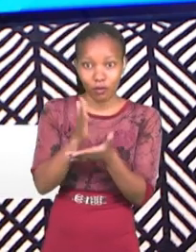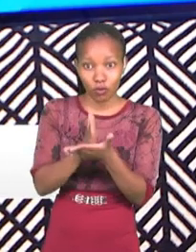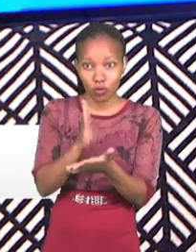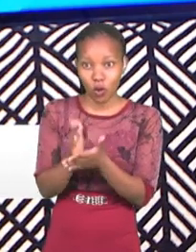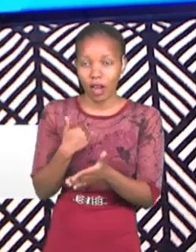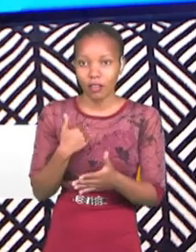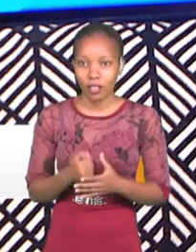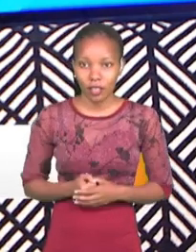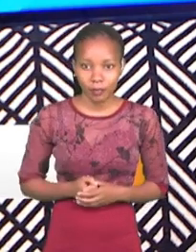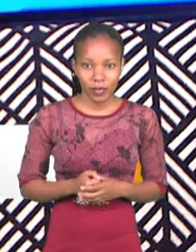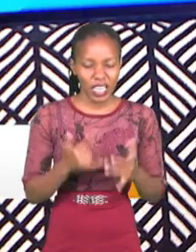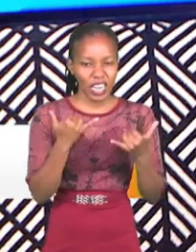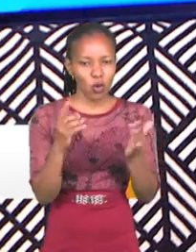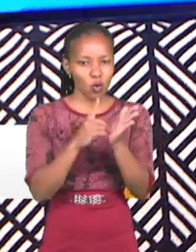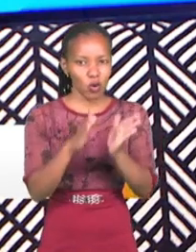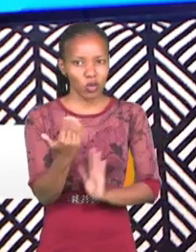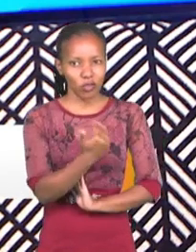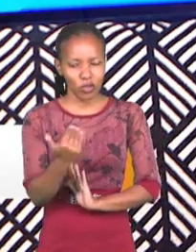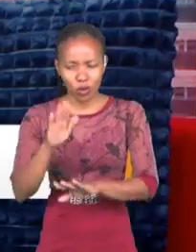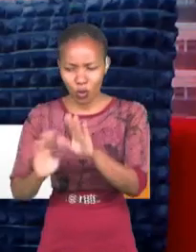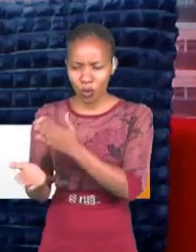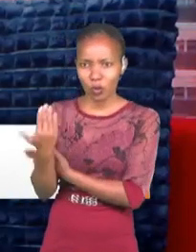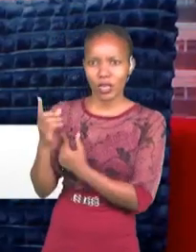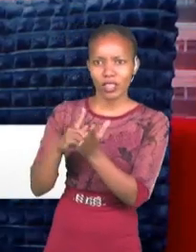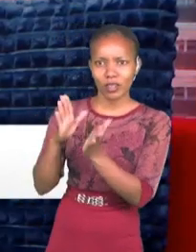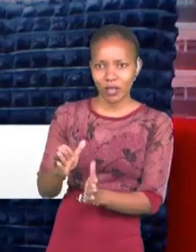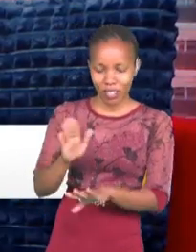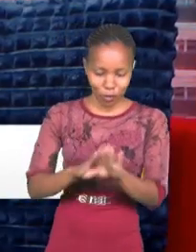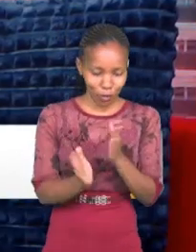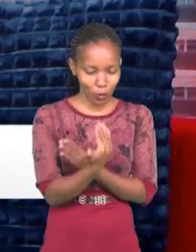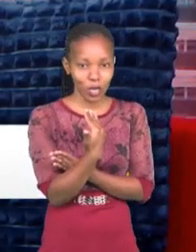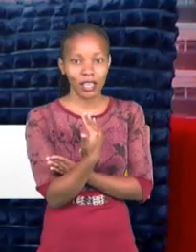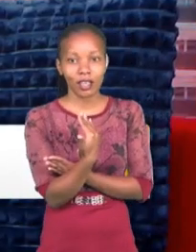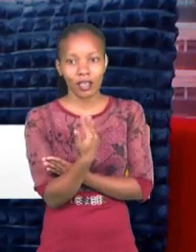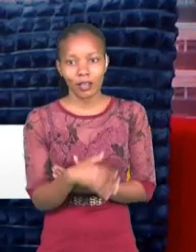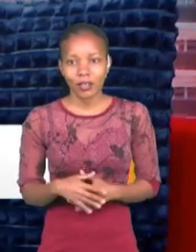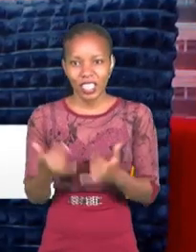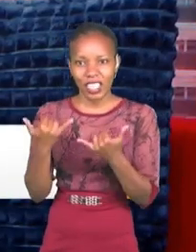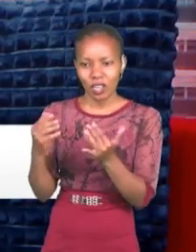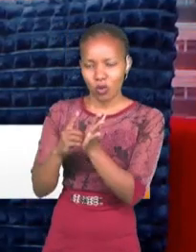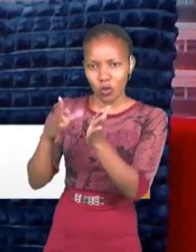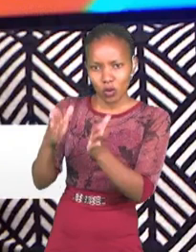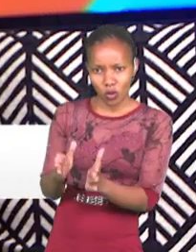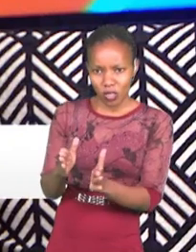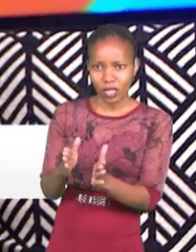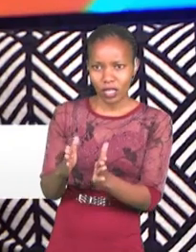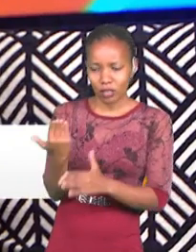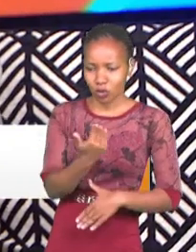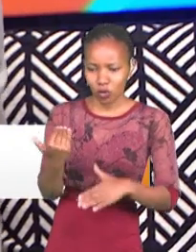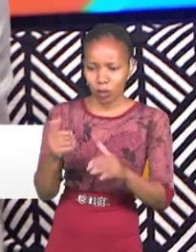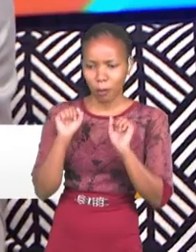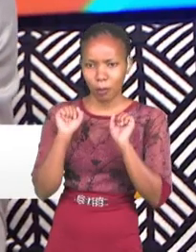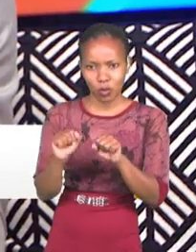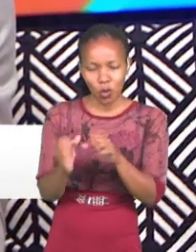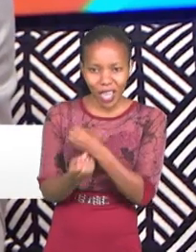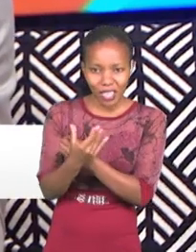Now, pediatrics, doctor. First of all, good morning. Good morning, good morning. All right. Yeah, pediatrics. When we focus on pediatrics, maybe you can just tell